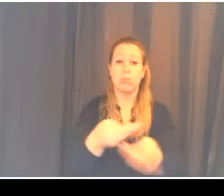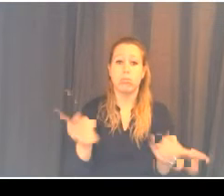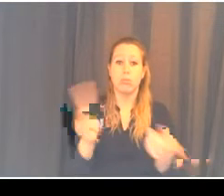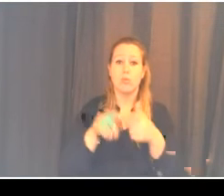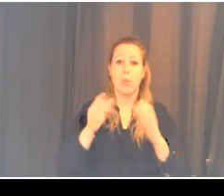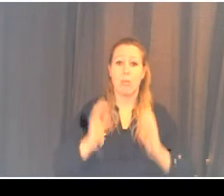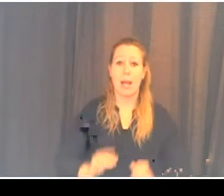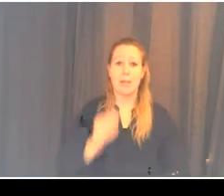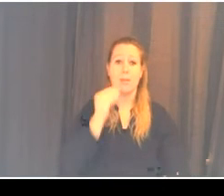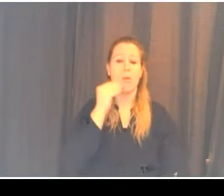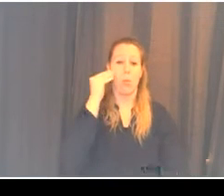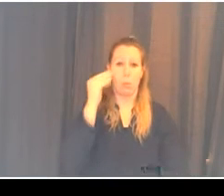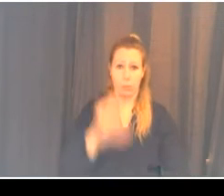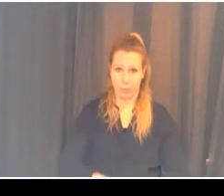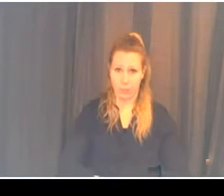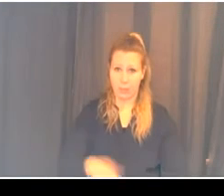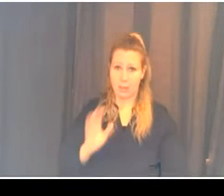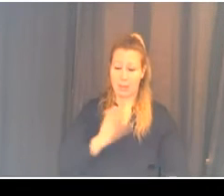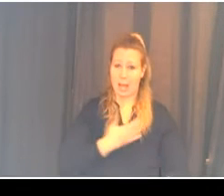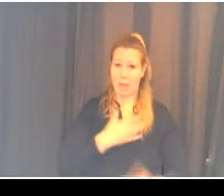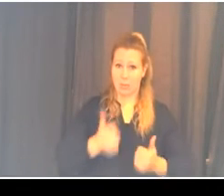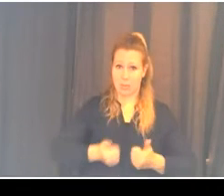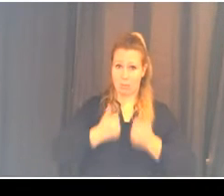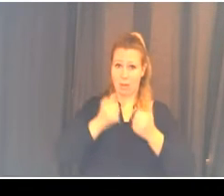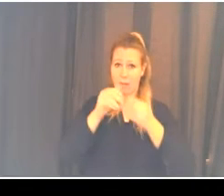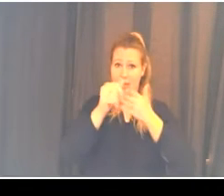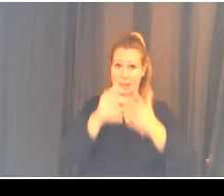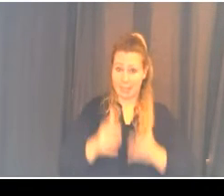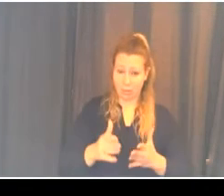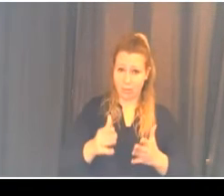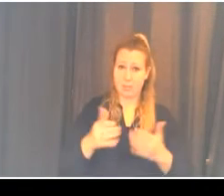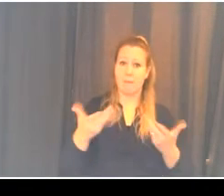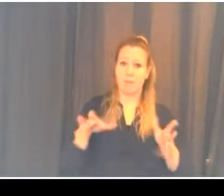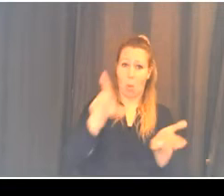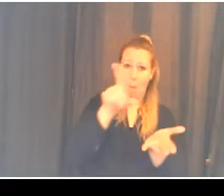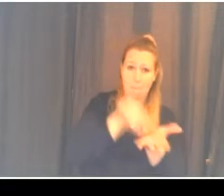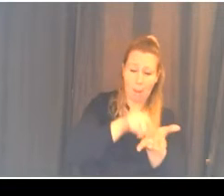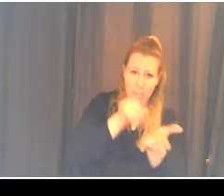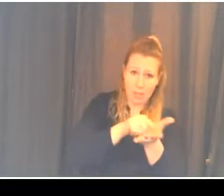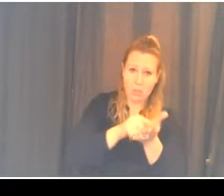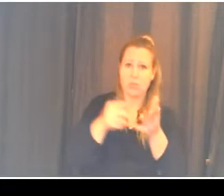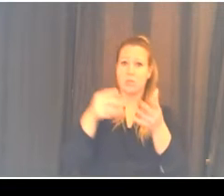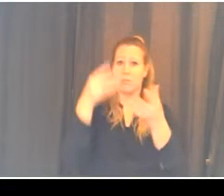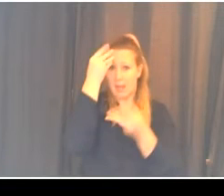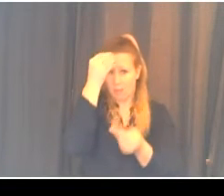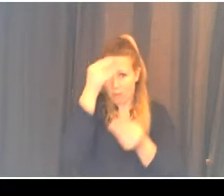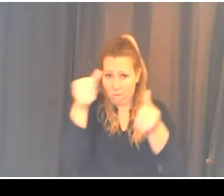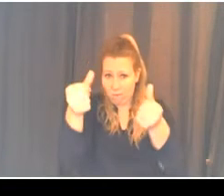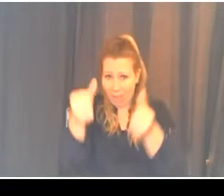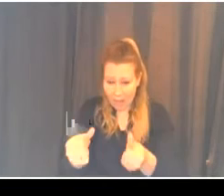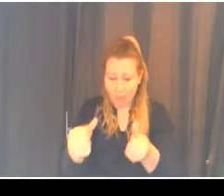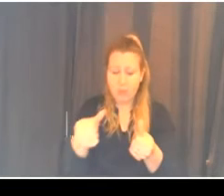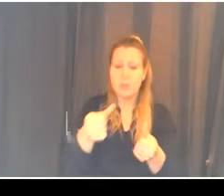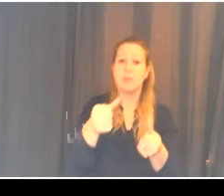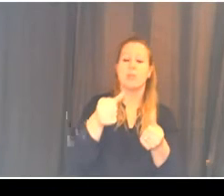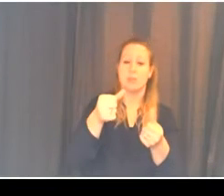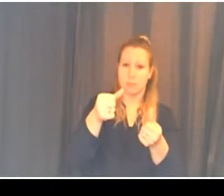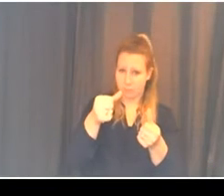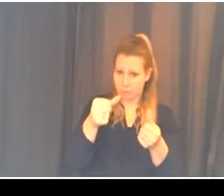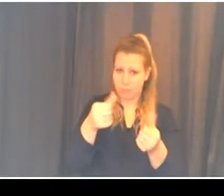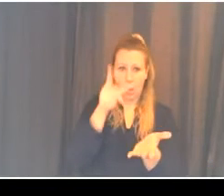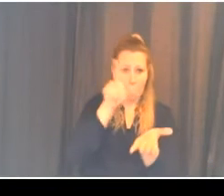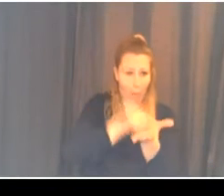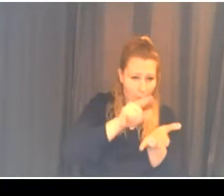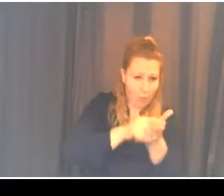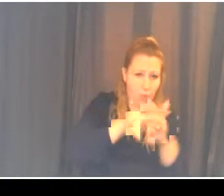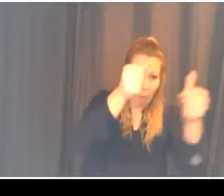providers it is only a matter of time before we see a wave of new domestic violence cases and the level of need among existing